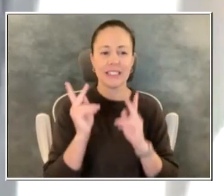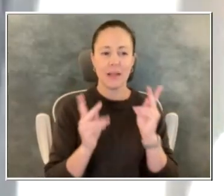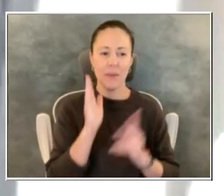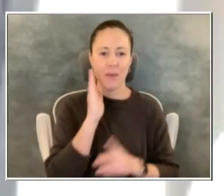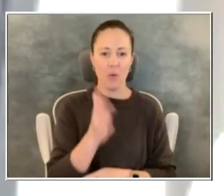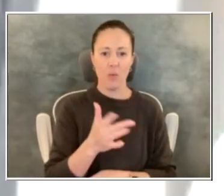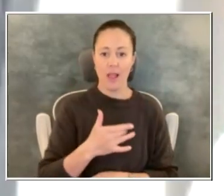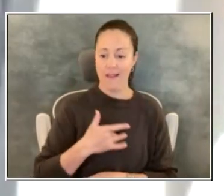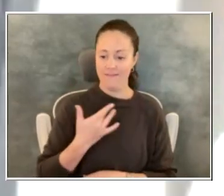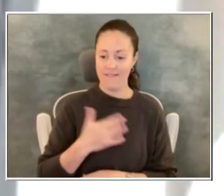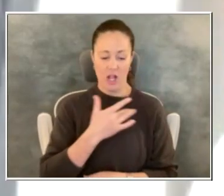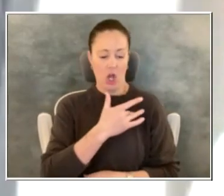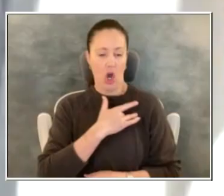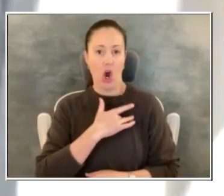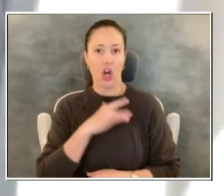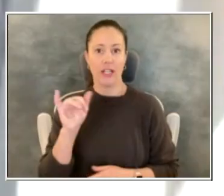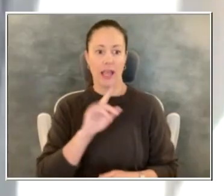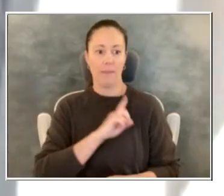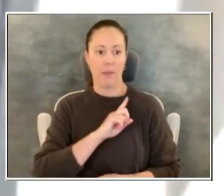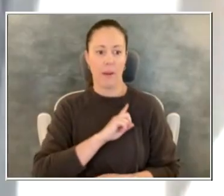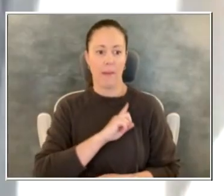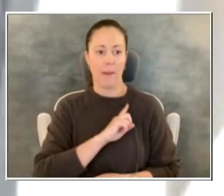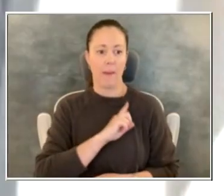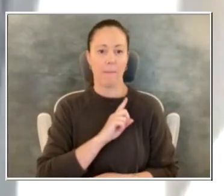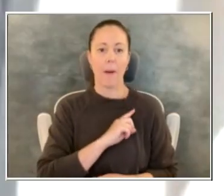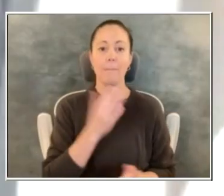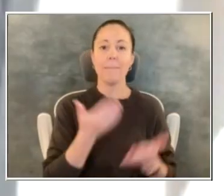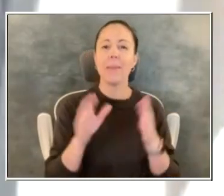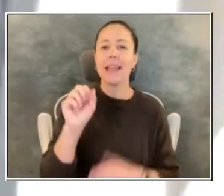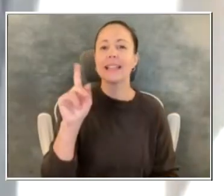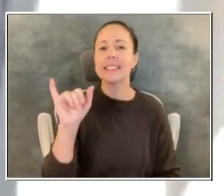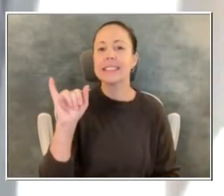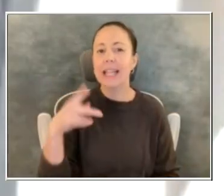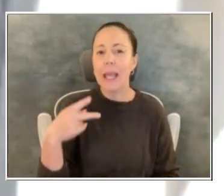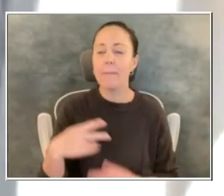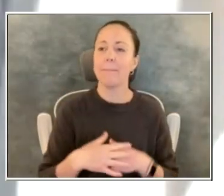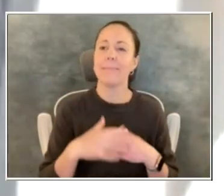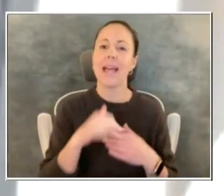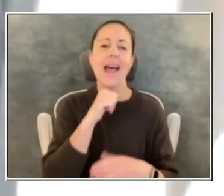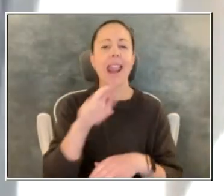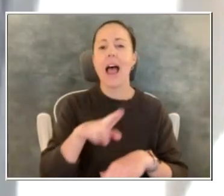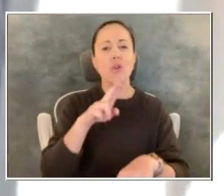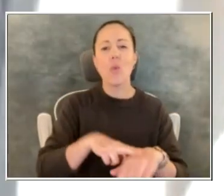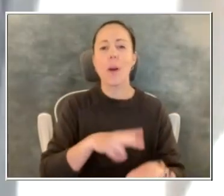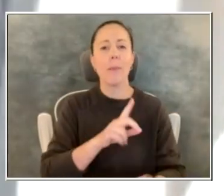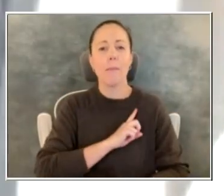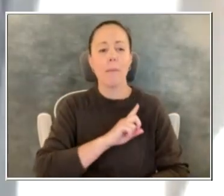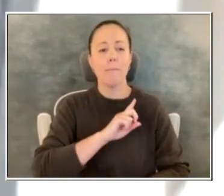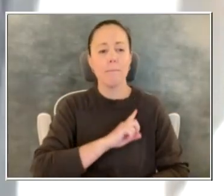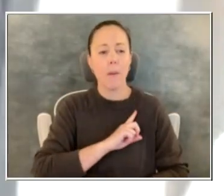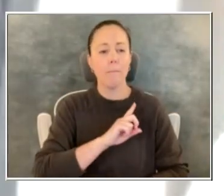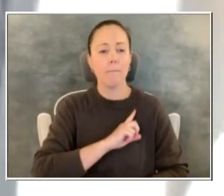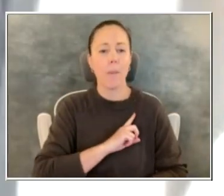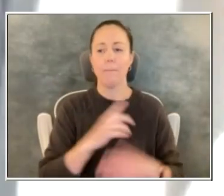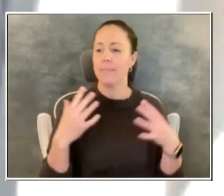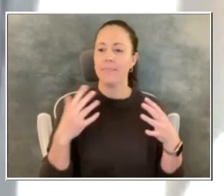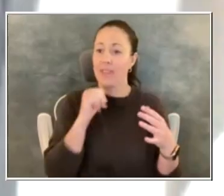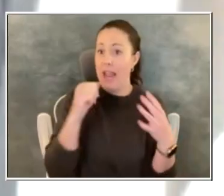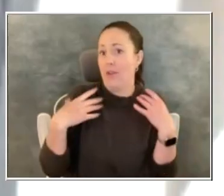heart's racing, skipping, going irregular. They can just tell they're not right, and they just aren't recovering in the time that they typically